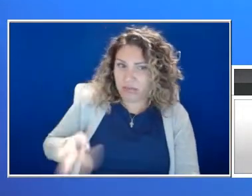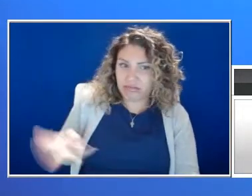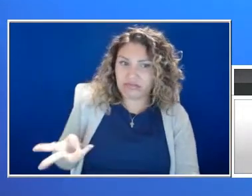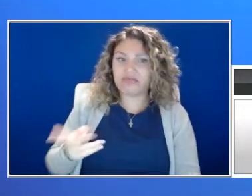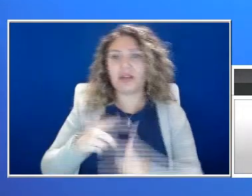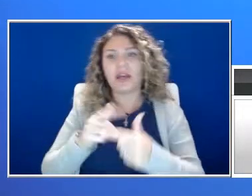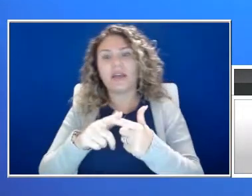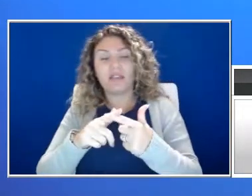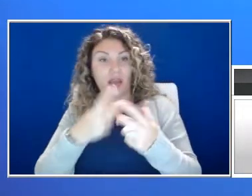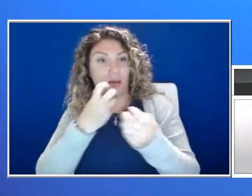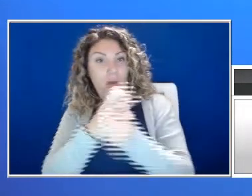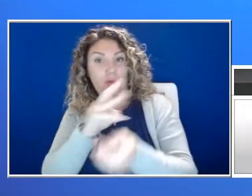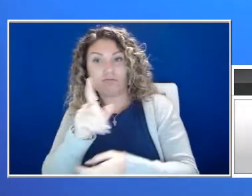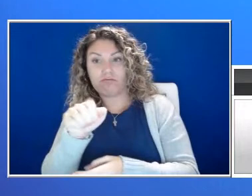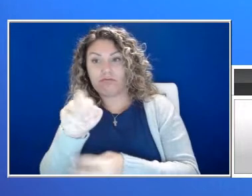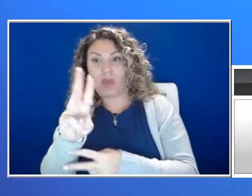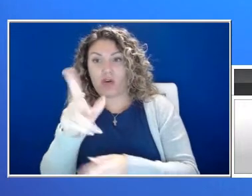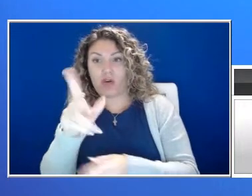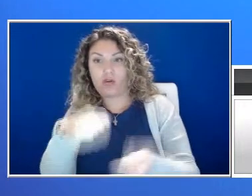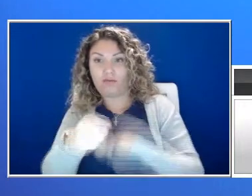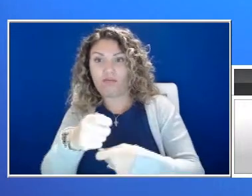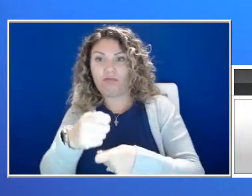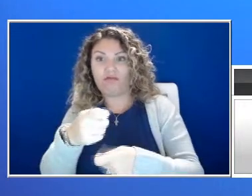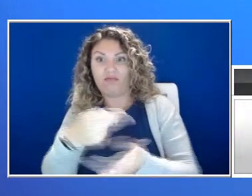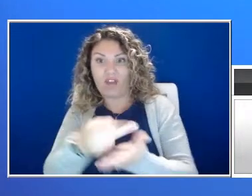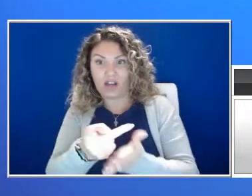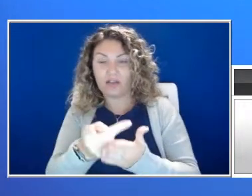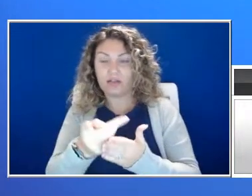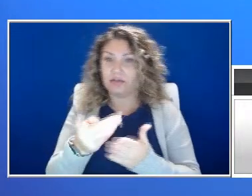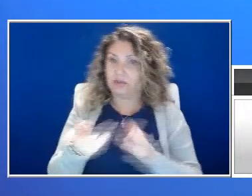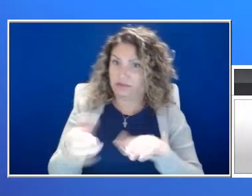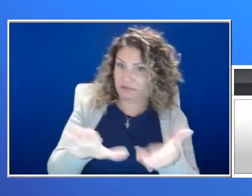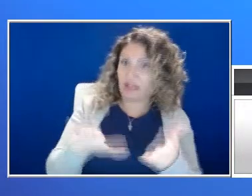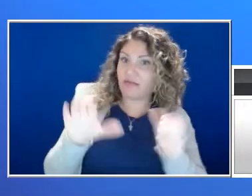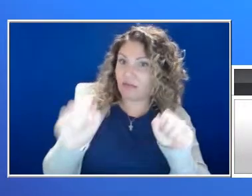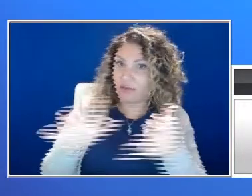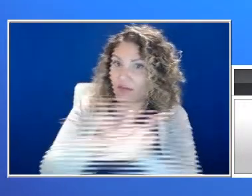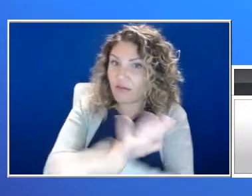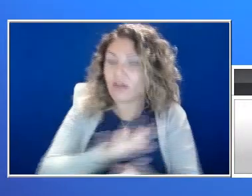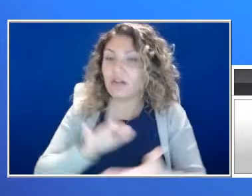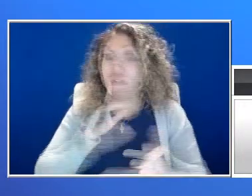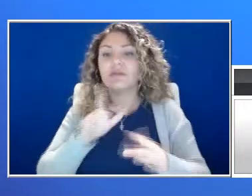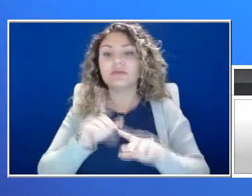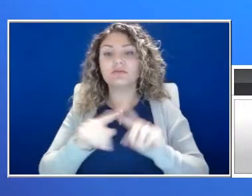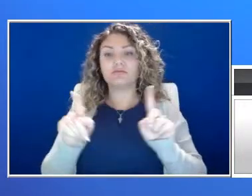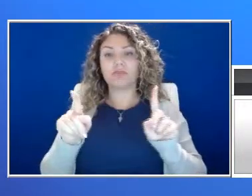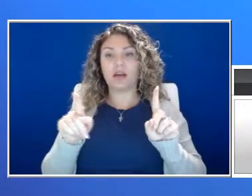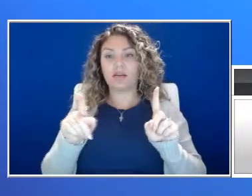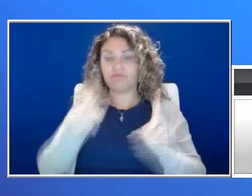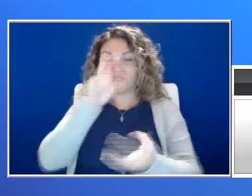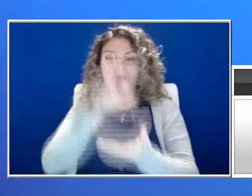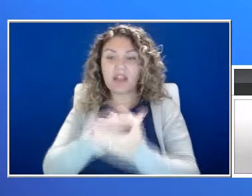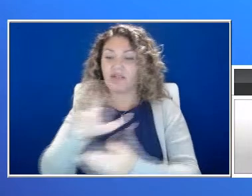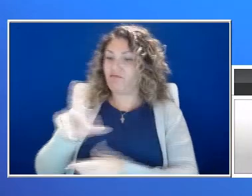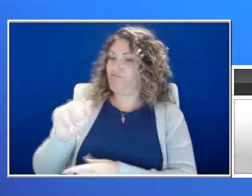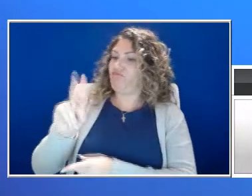transfusion. So this is a deadly cancer if it's not treated. However, believing that although it's a rare cancer, we